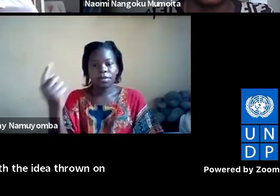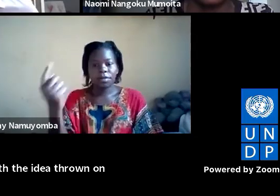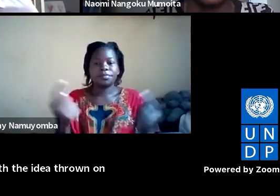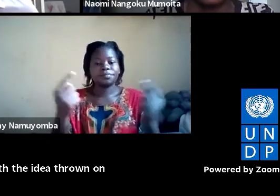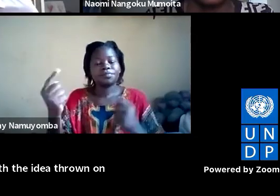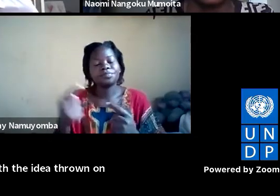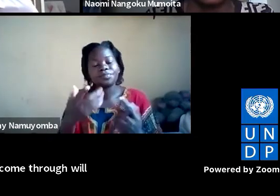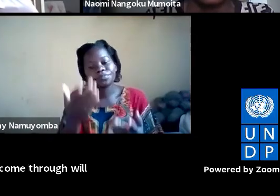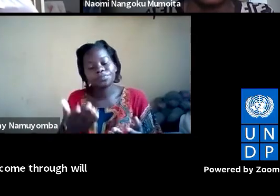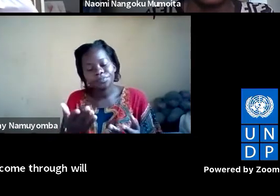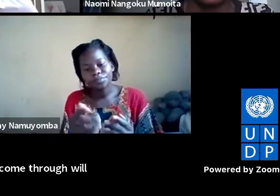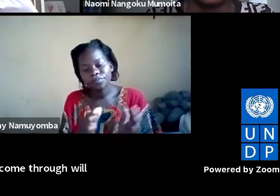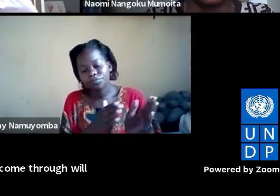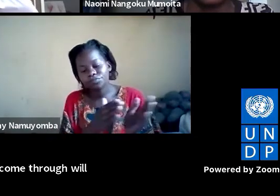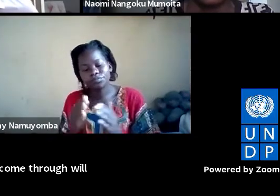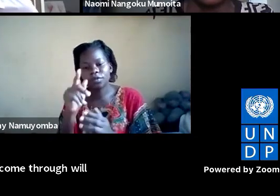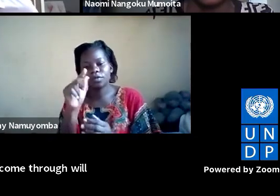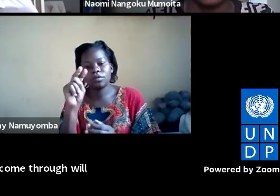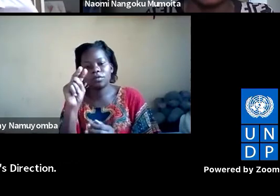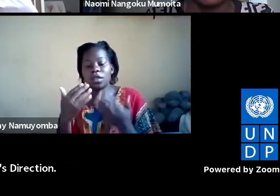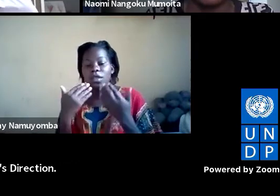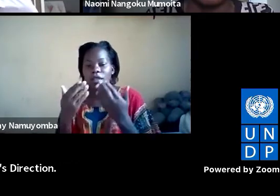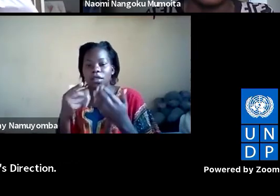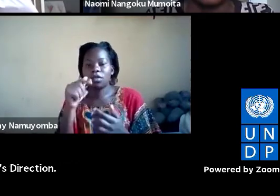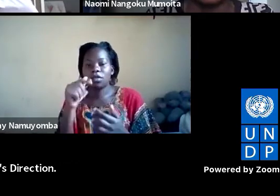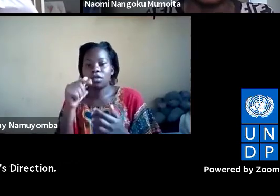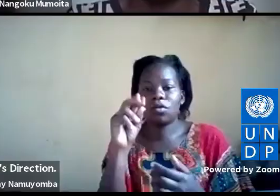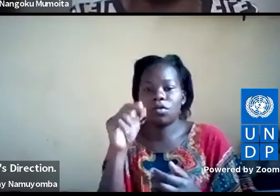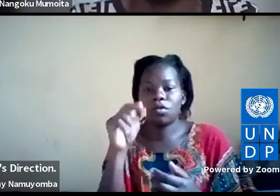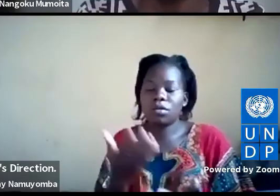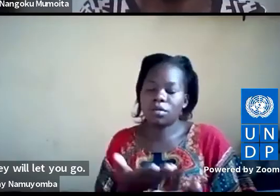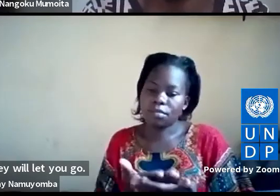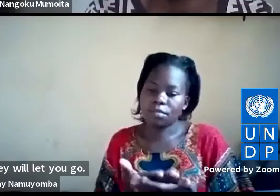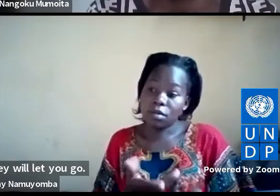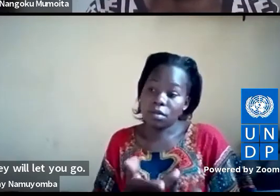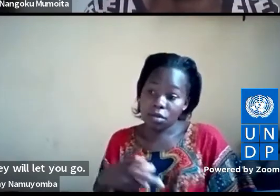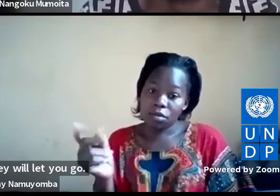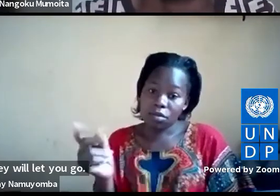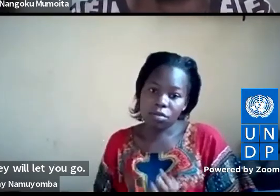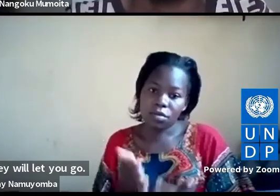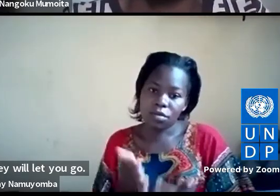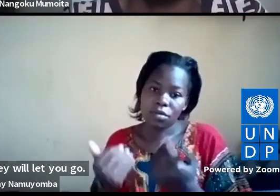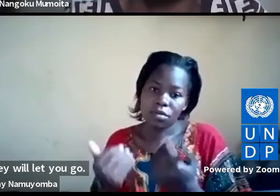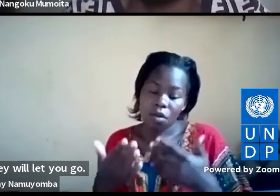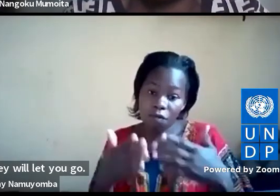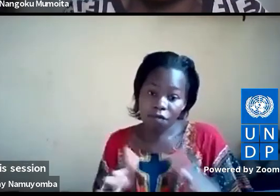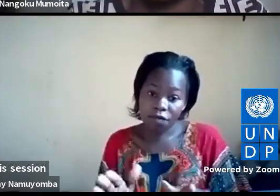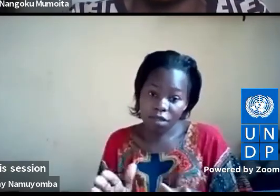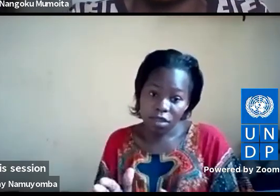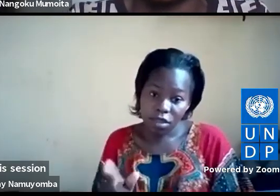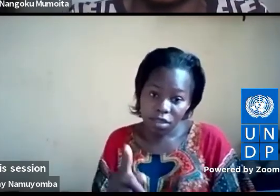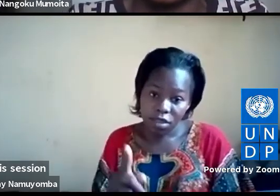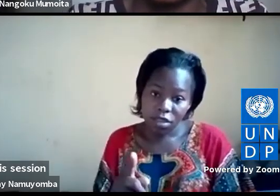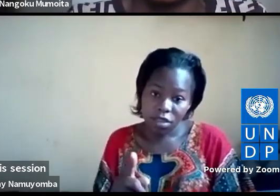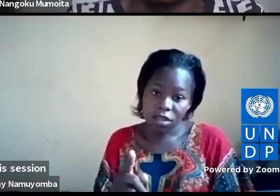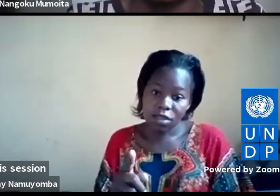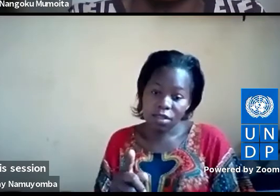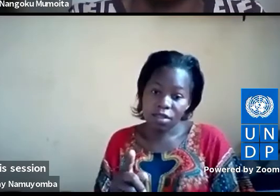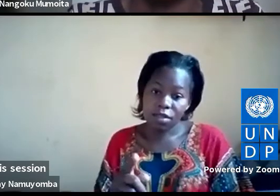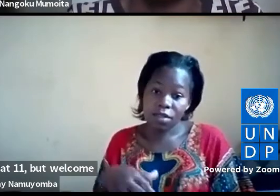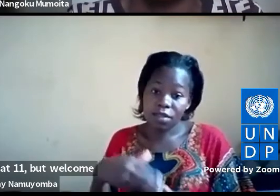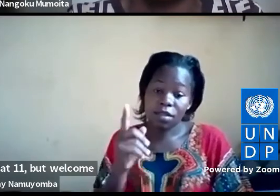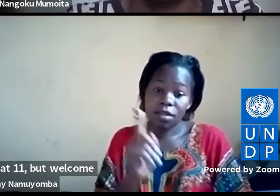Tony's direction. So thank you very much, Tony. We'll let you go. We will be finishing this session at 11, but